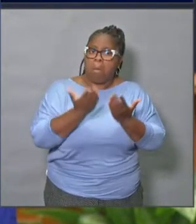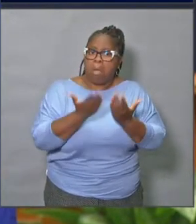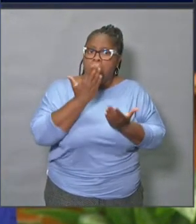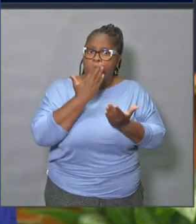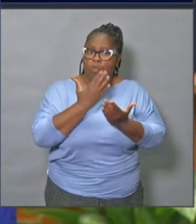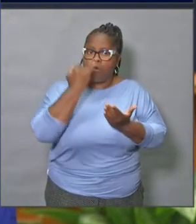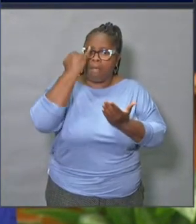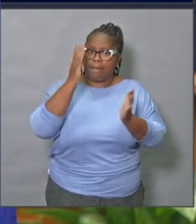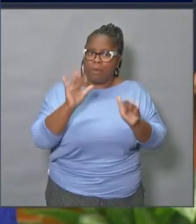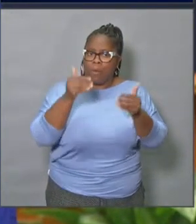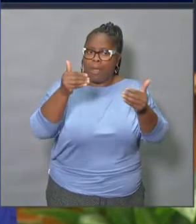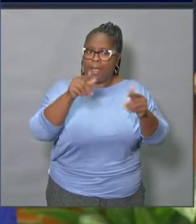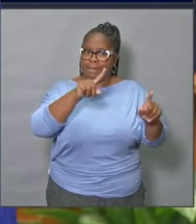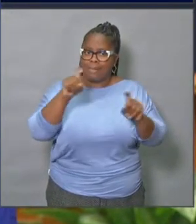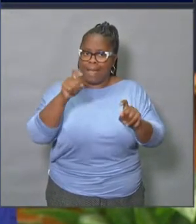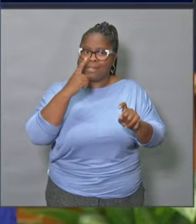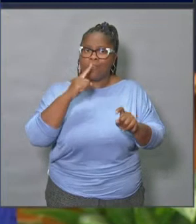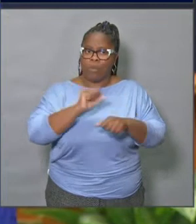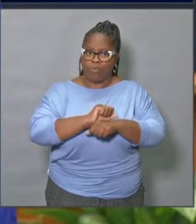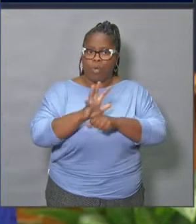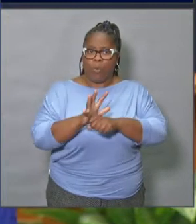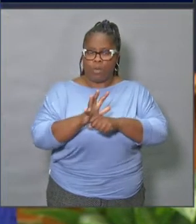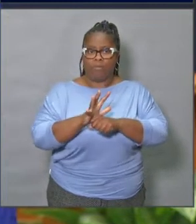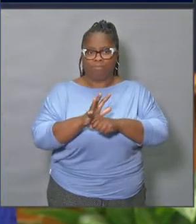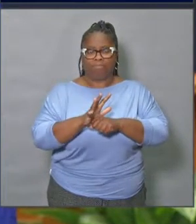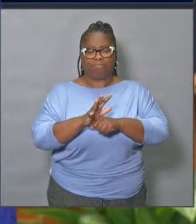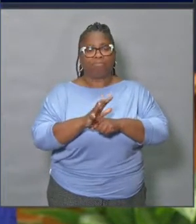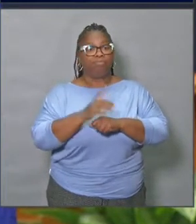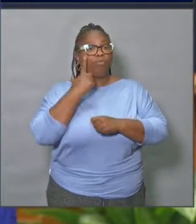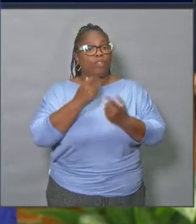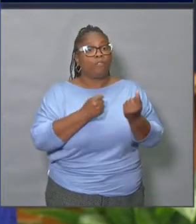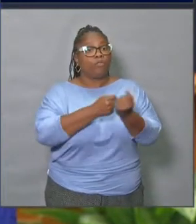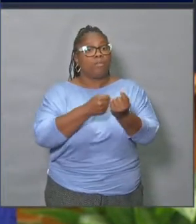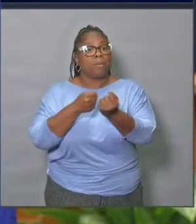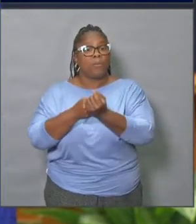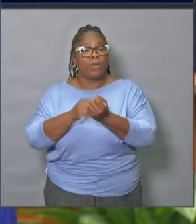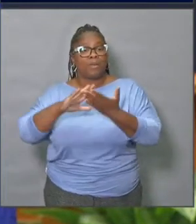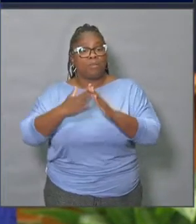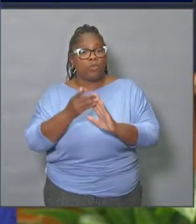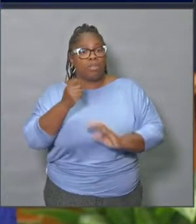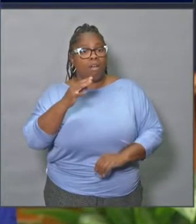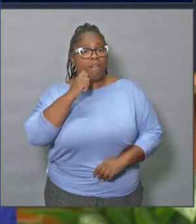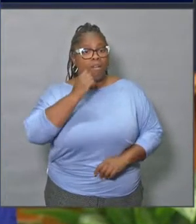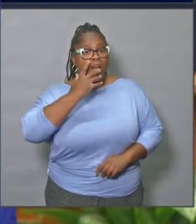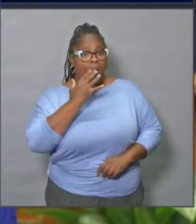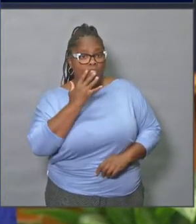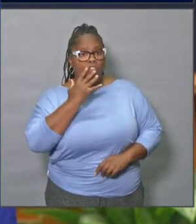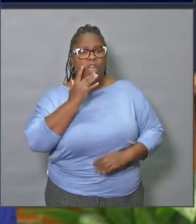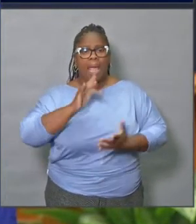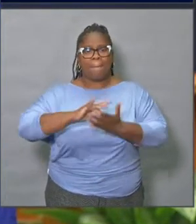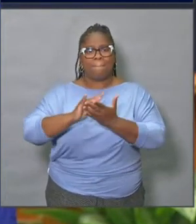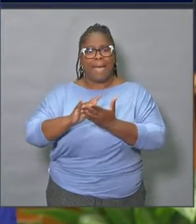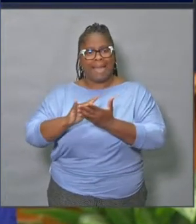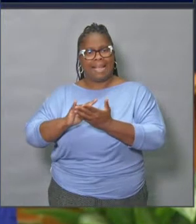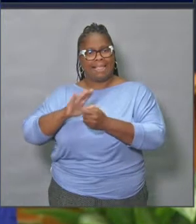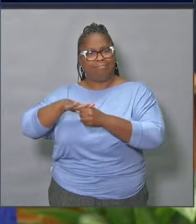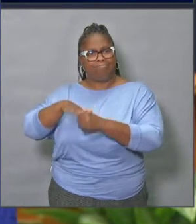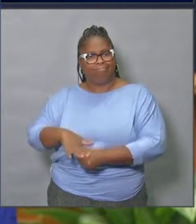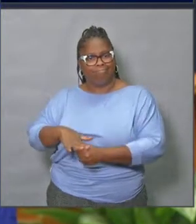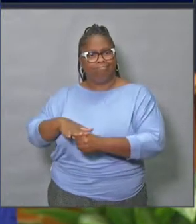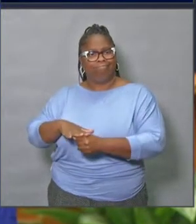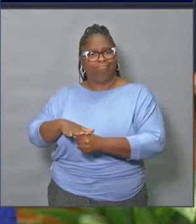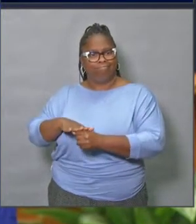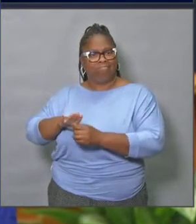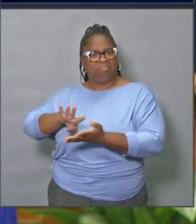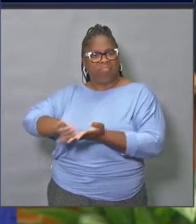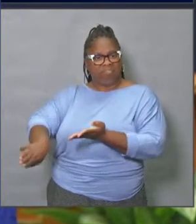COVID-19. And as a part of our effort to support our communities of color and medically underserved areas, I want to express my